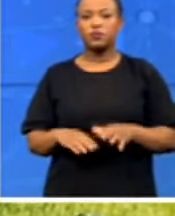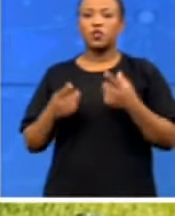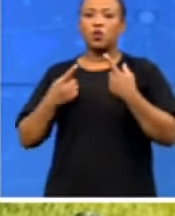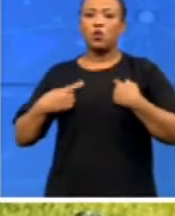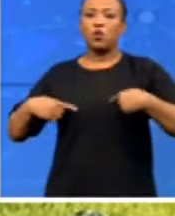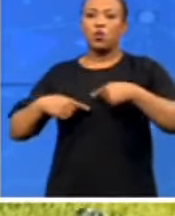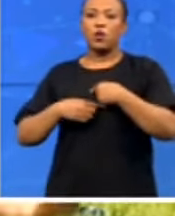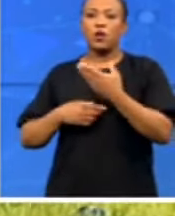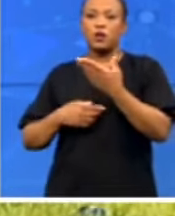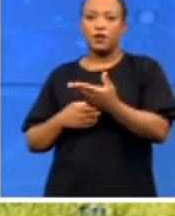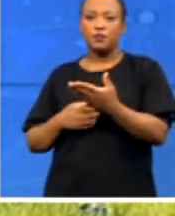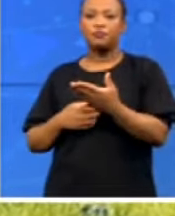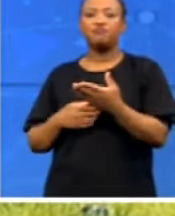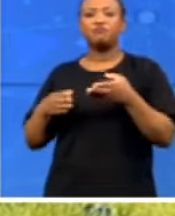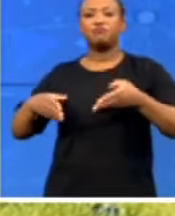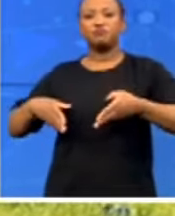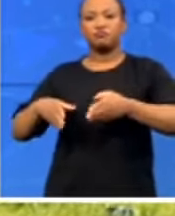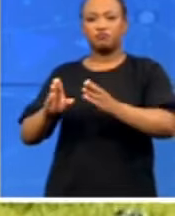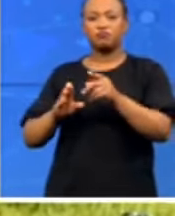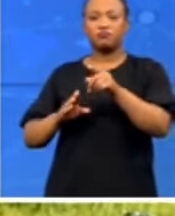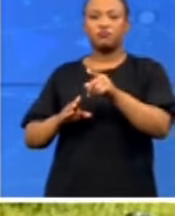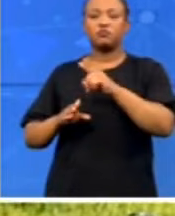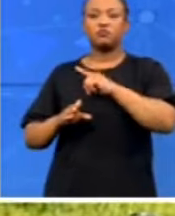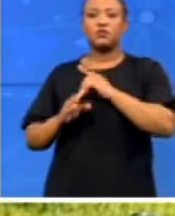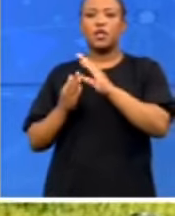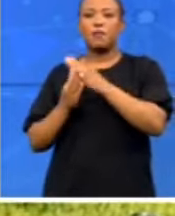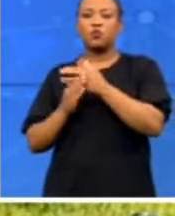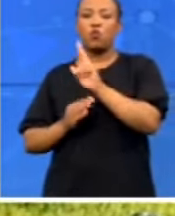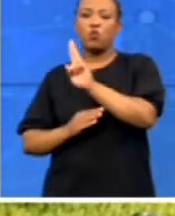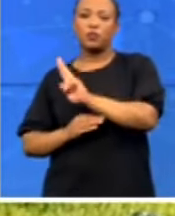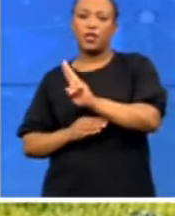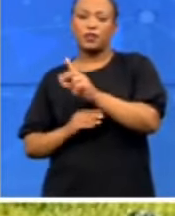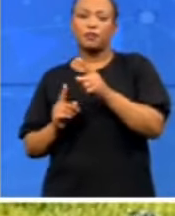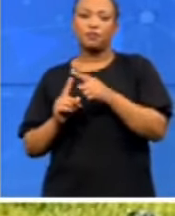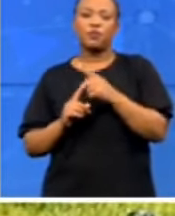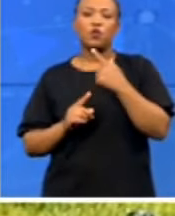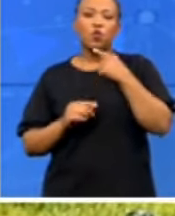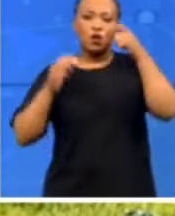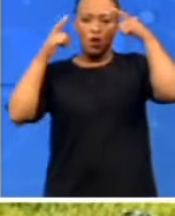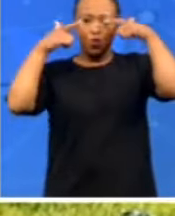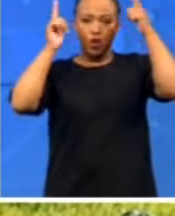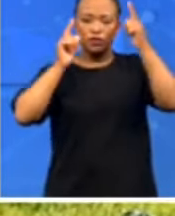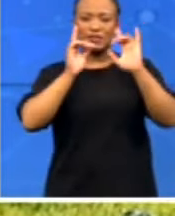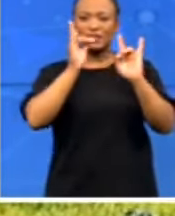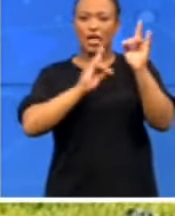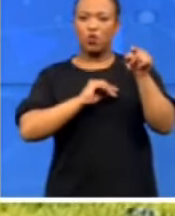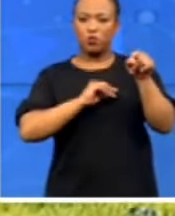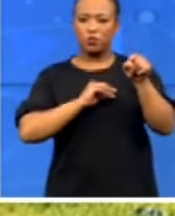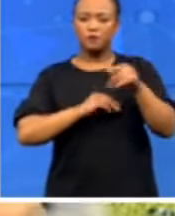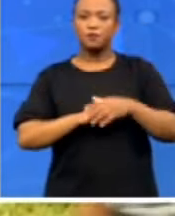cuts across between the Mthatha and Queens town. As you can see, that motorists from the other